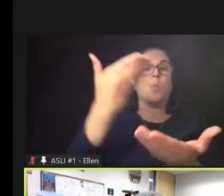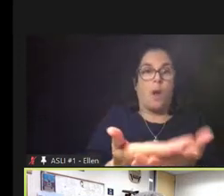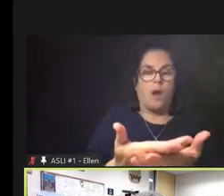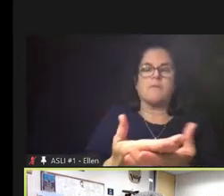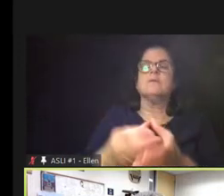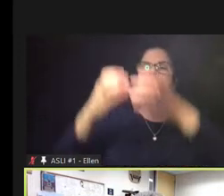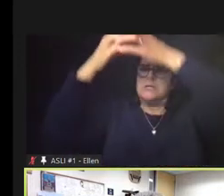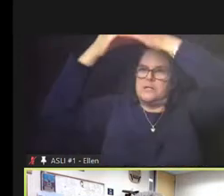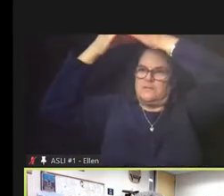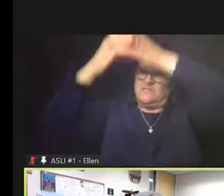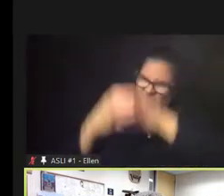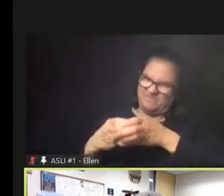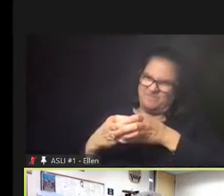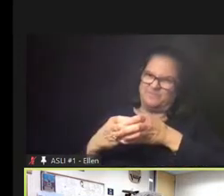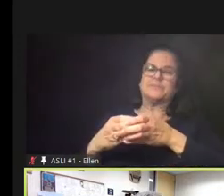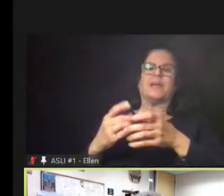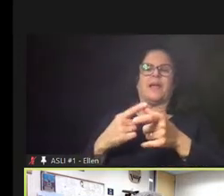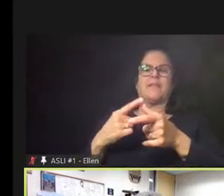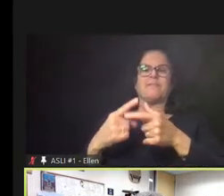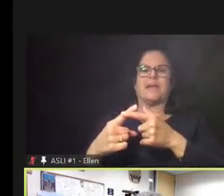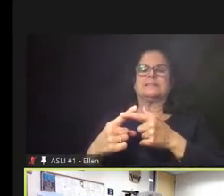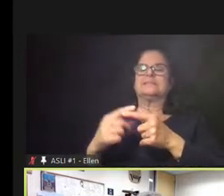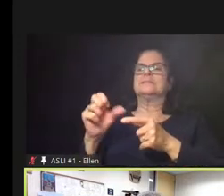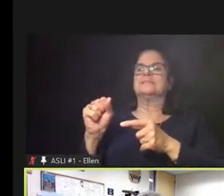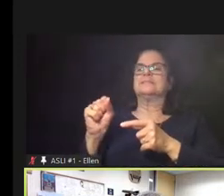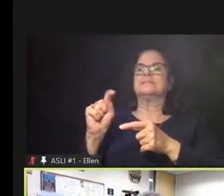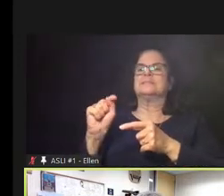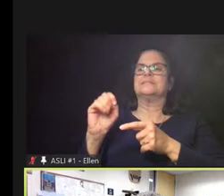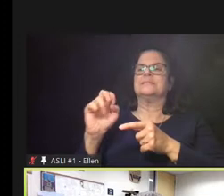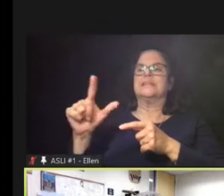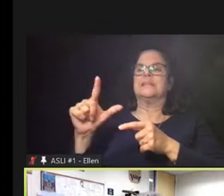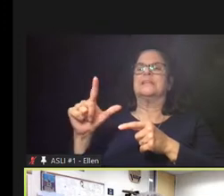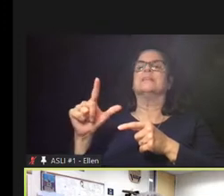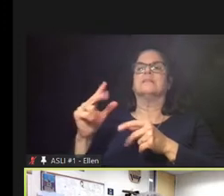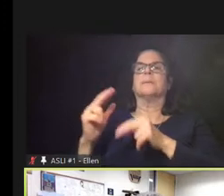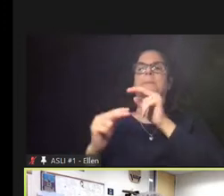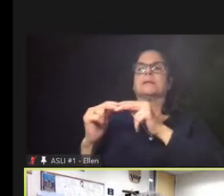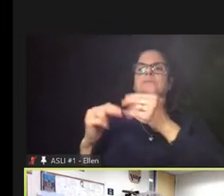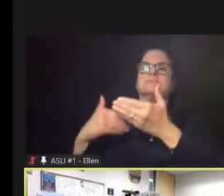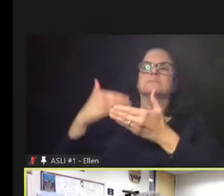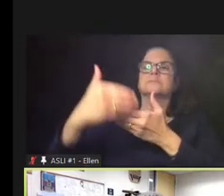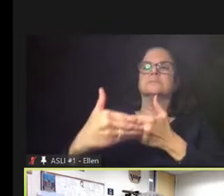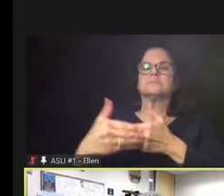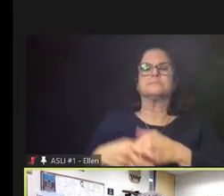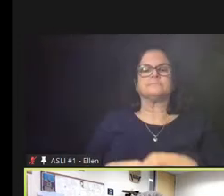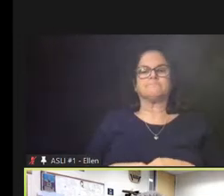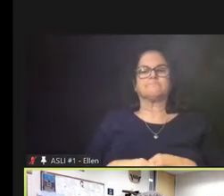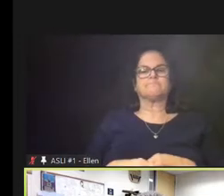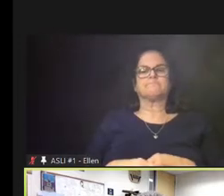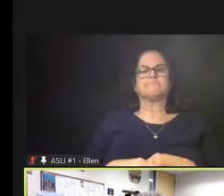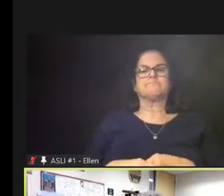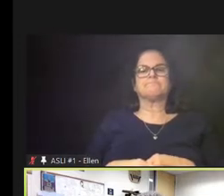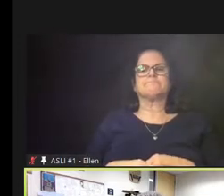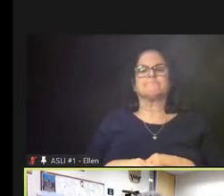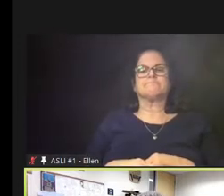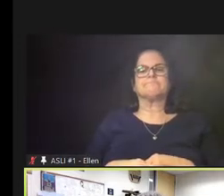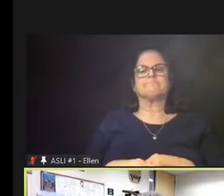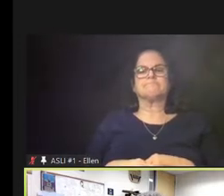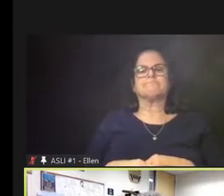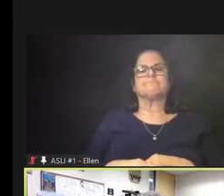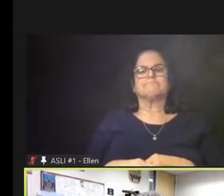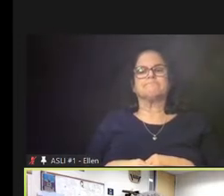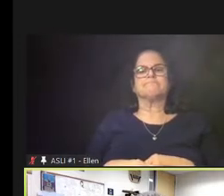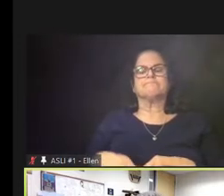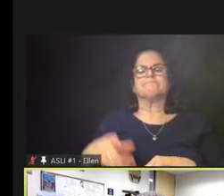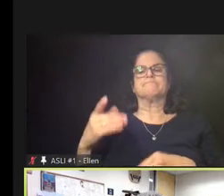they'll start building up the steel structure that goes around it as it moves forward. And I'll provide updates as we go forward on that. So our next project